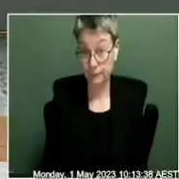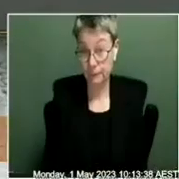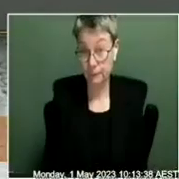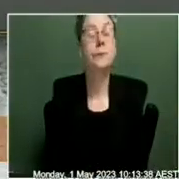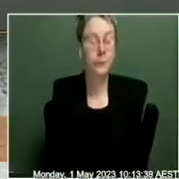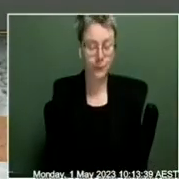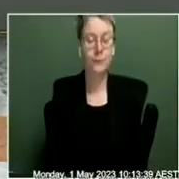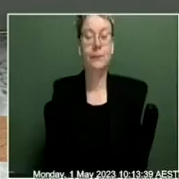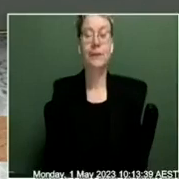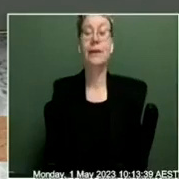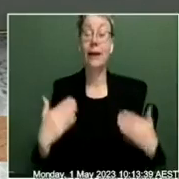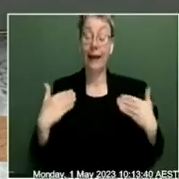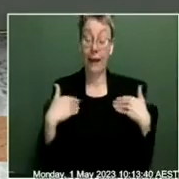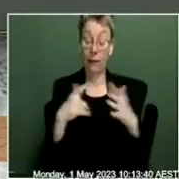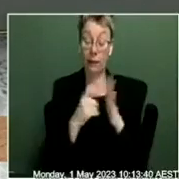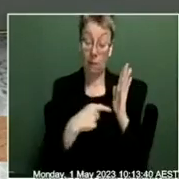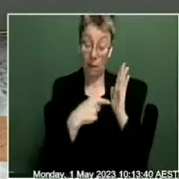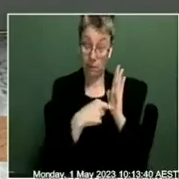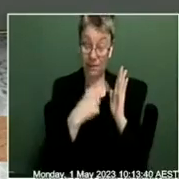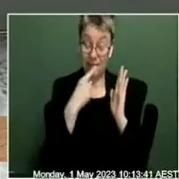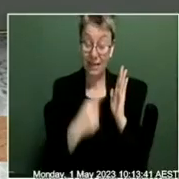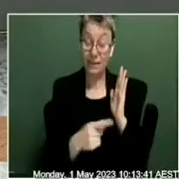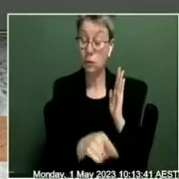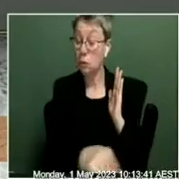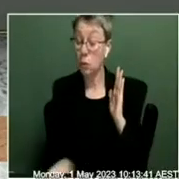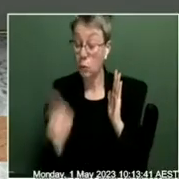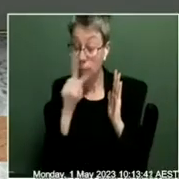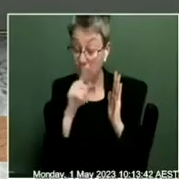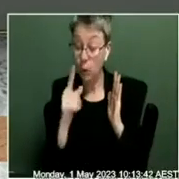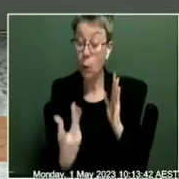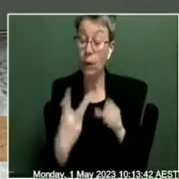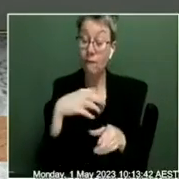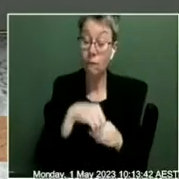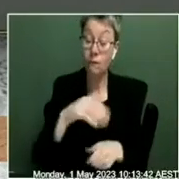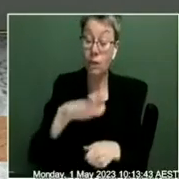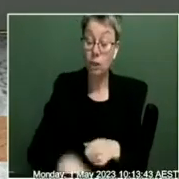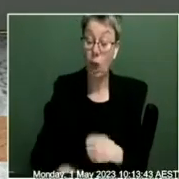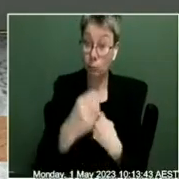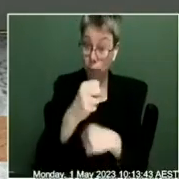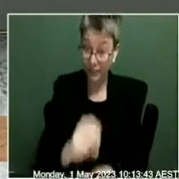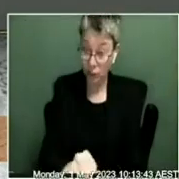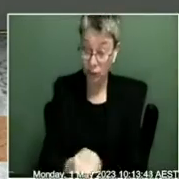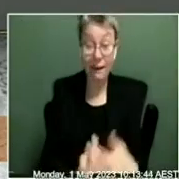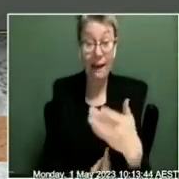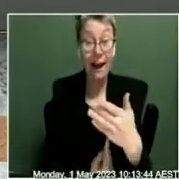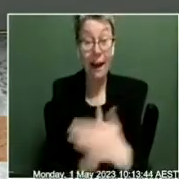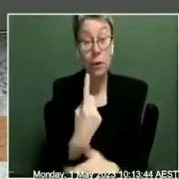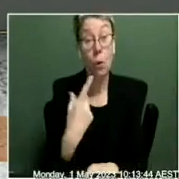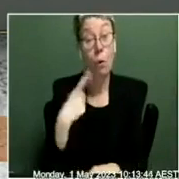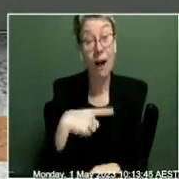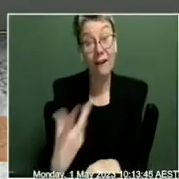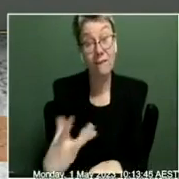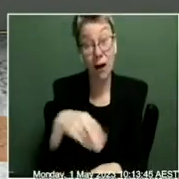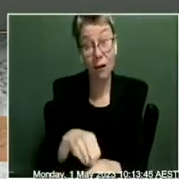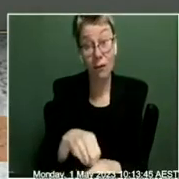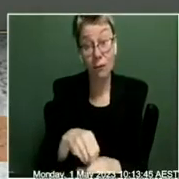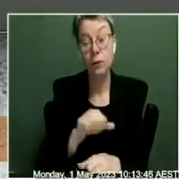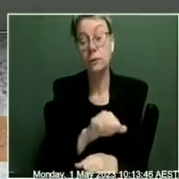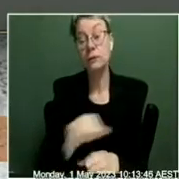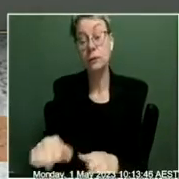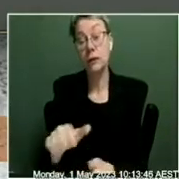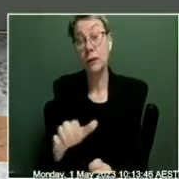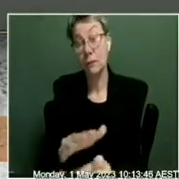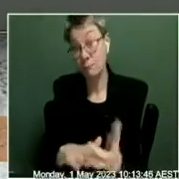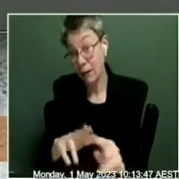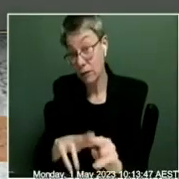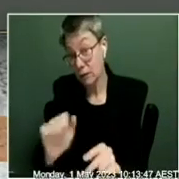by parental mental health issues and contributes further to mental illness due to the impact of